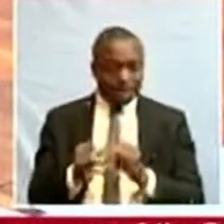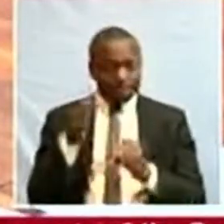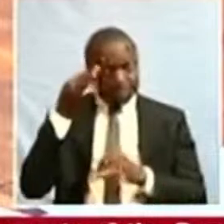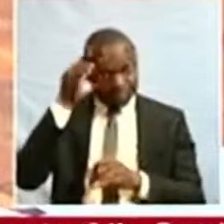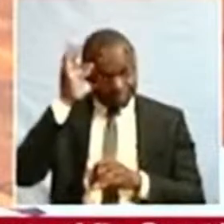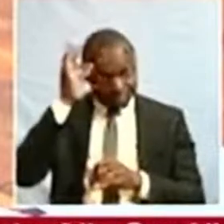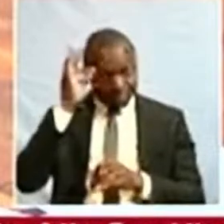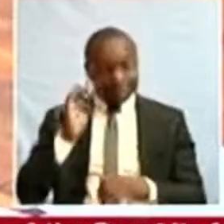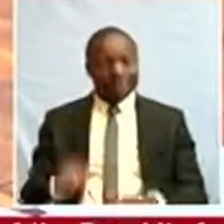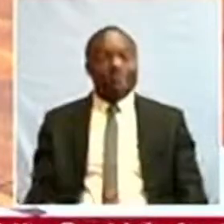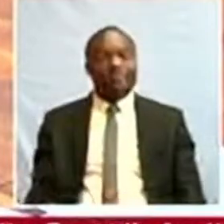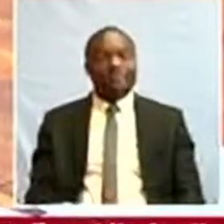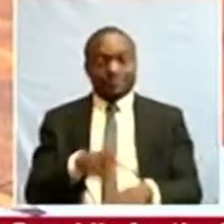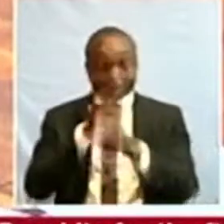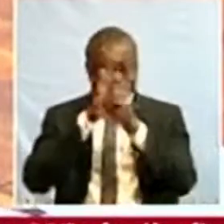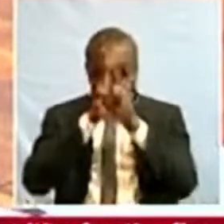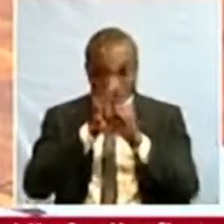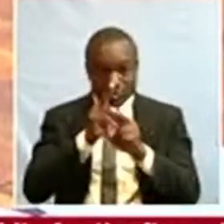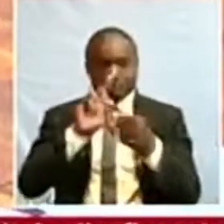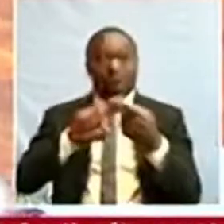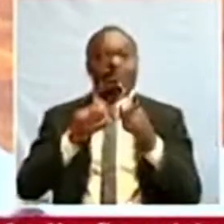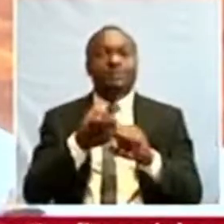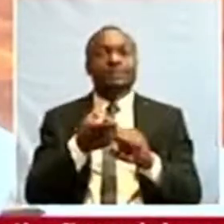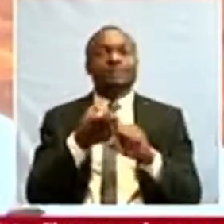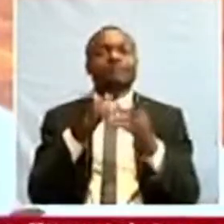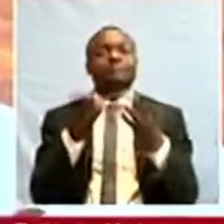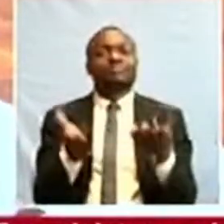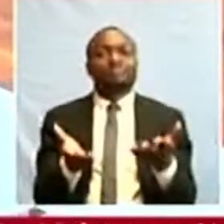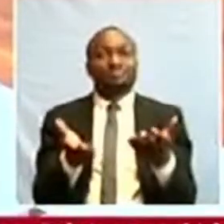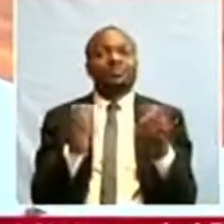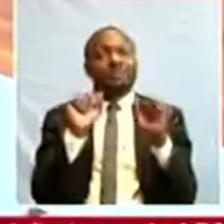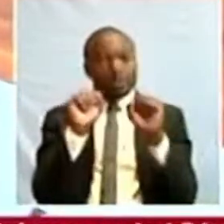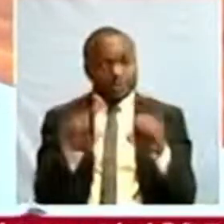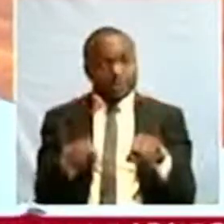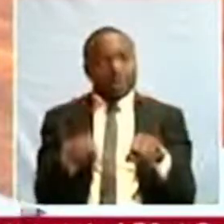note. Honorable colleagues, we can